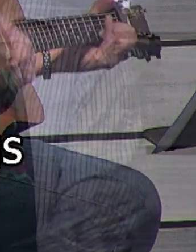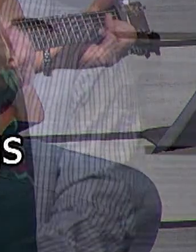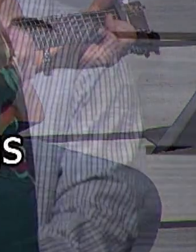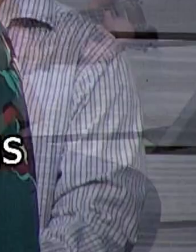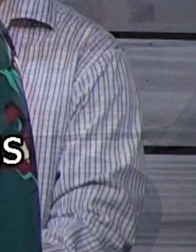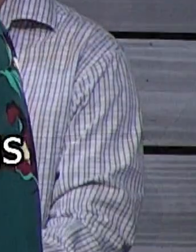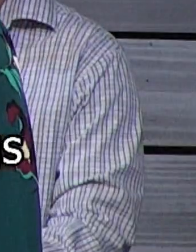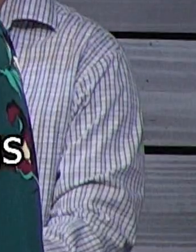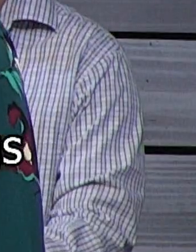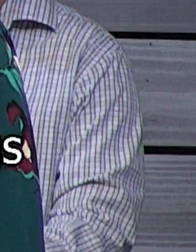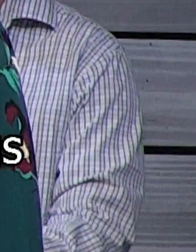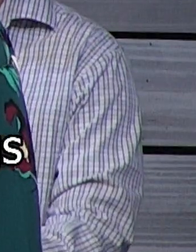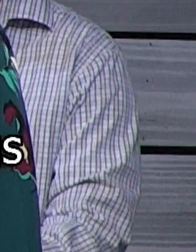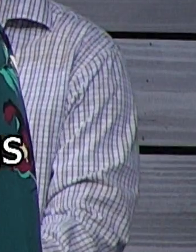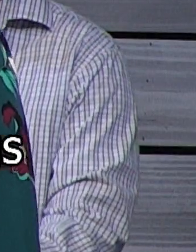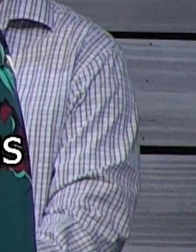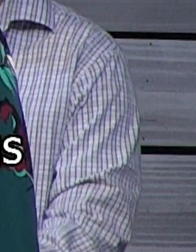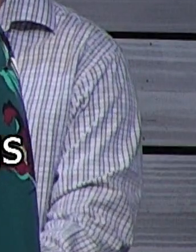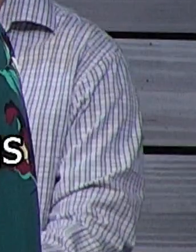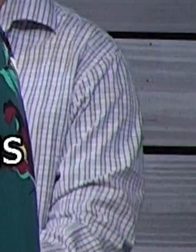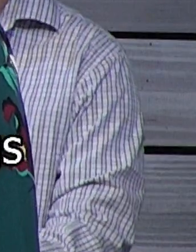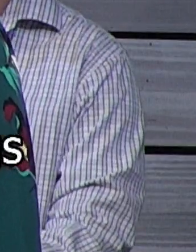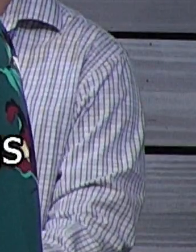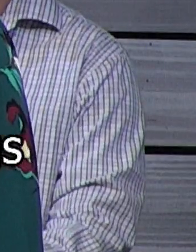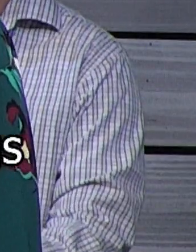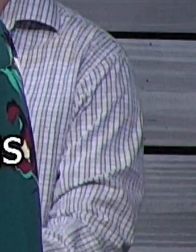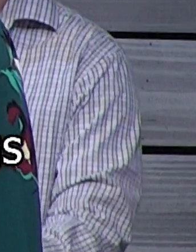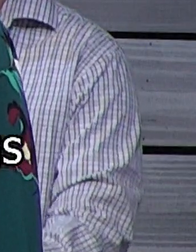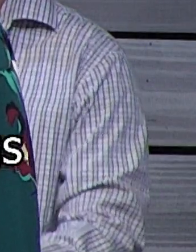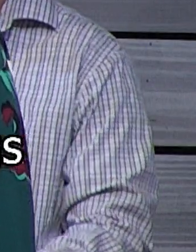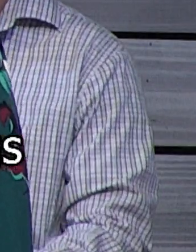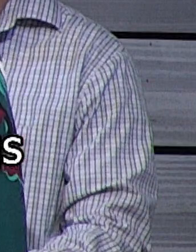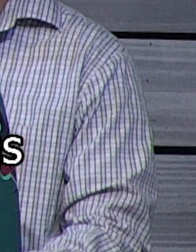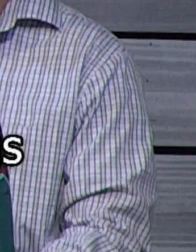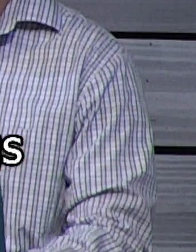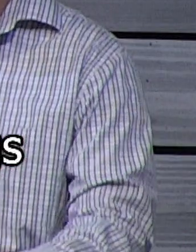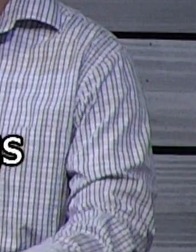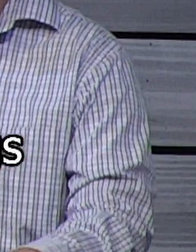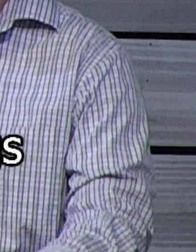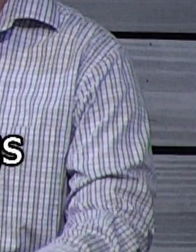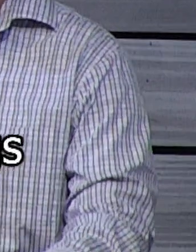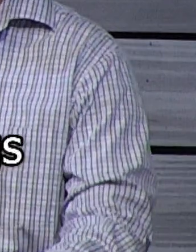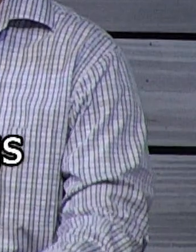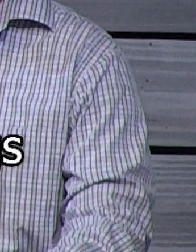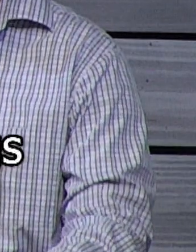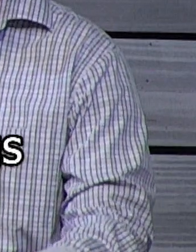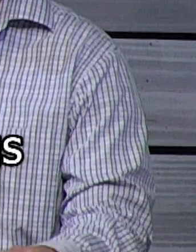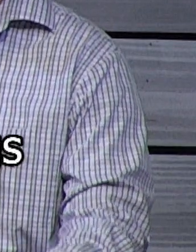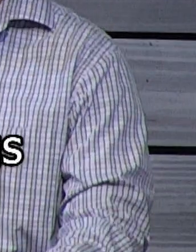So open up the gates, make way before the King.